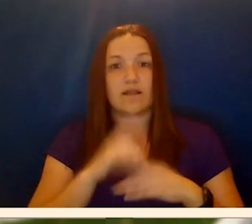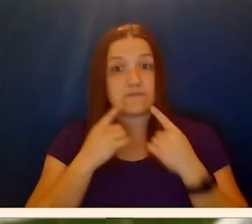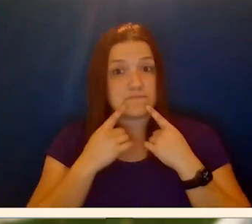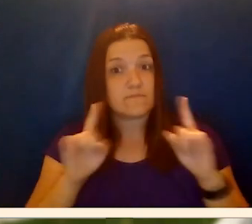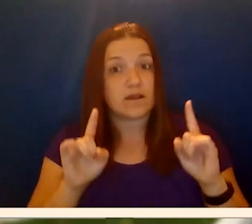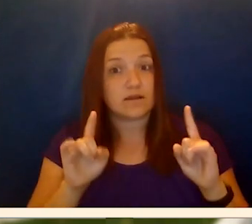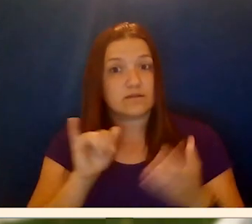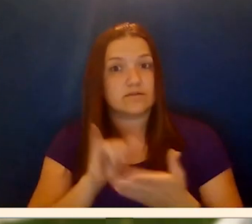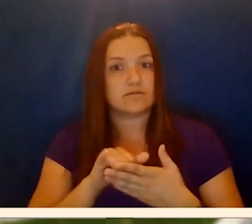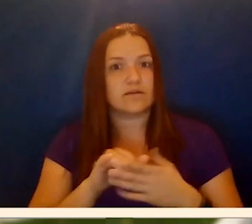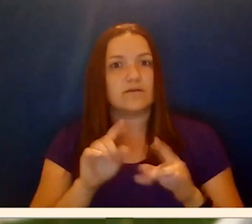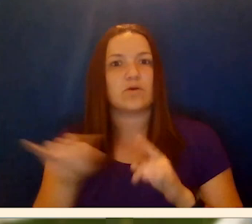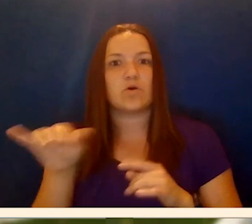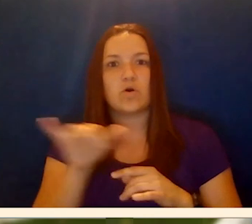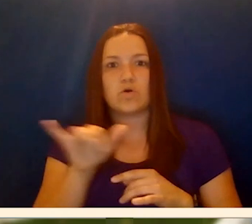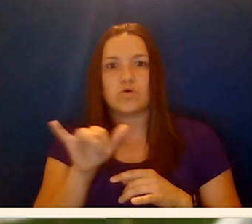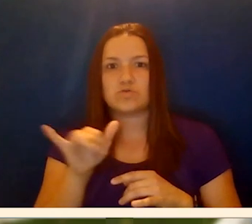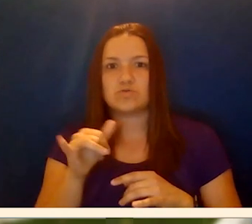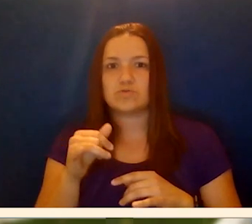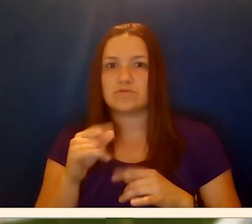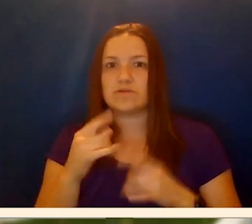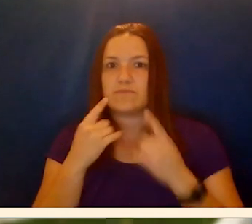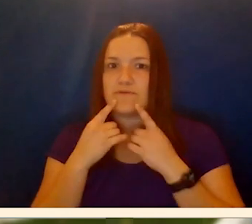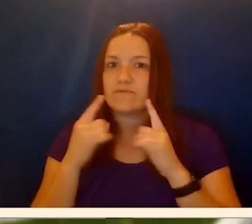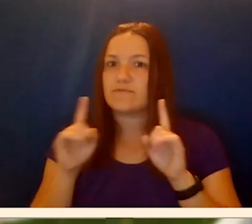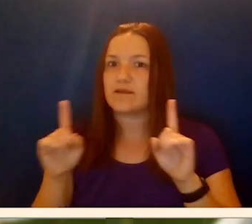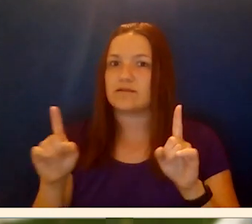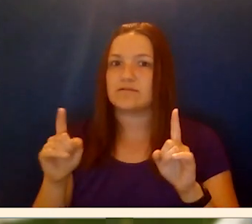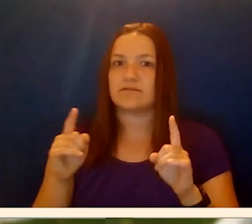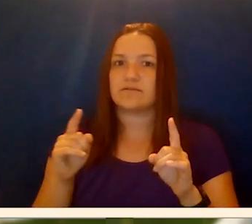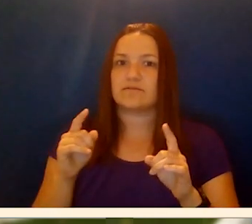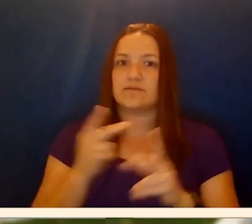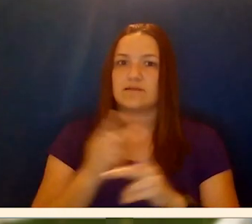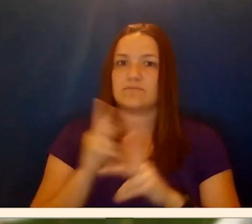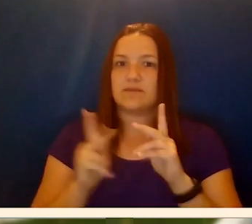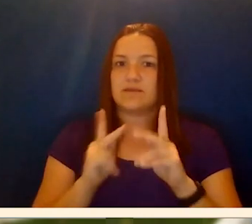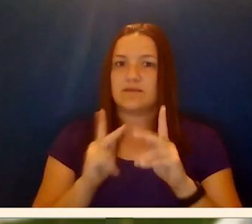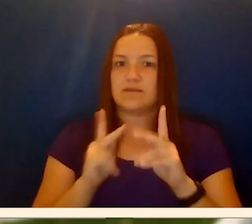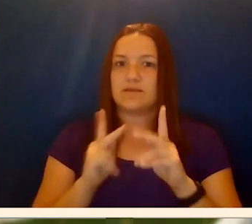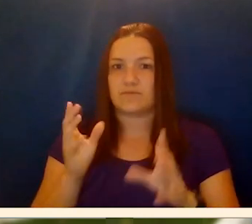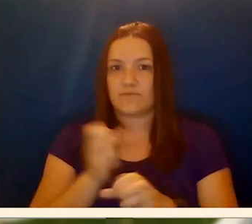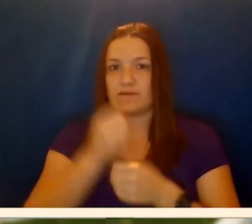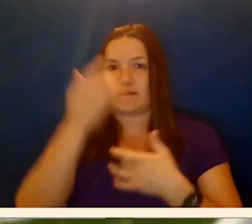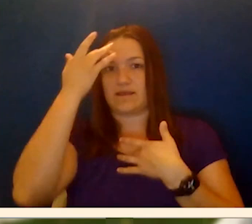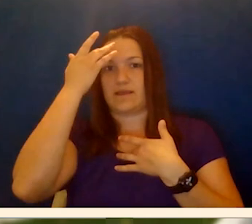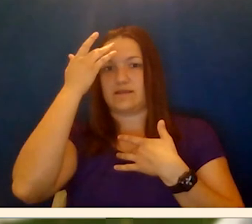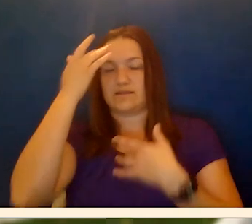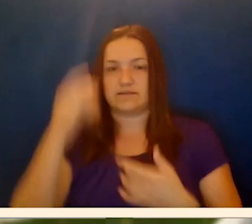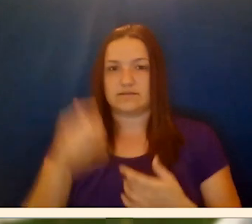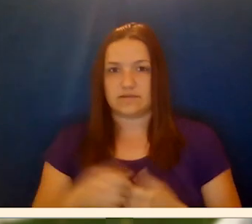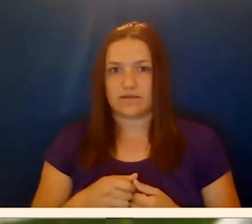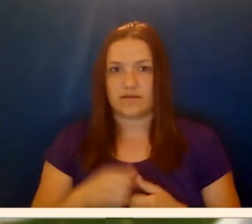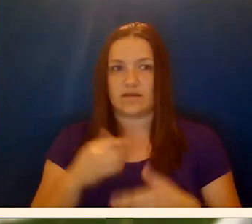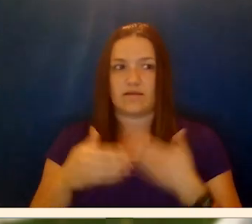that. But they've also, early on, they've been very effective at keeping people from even getting infected, and